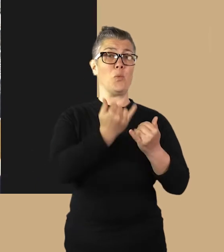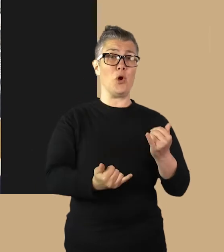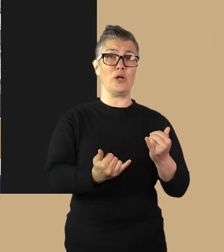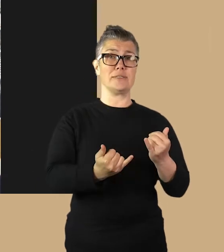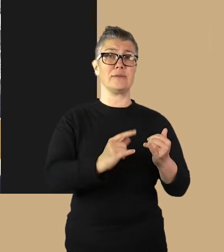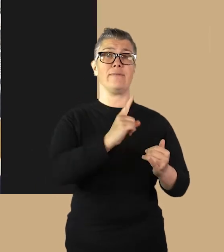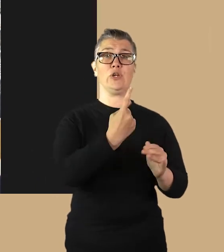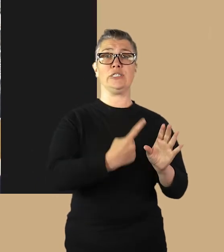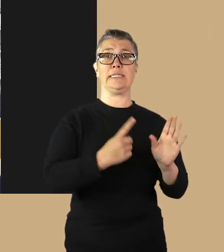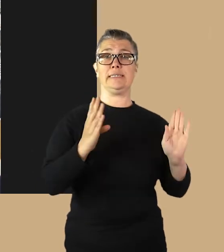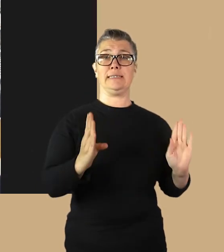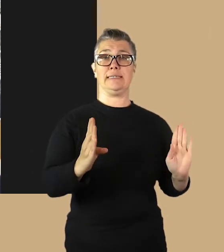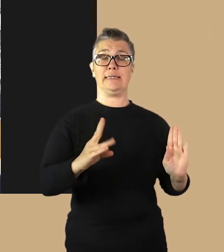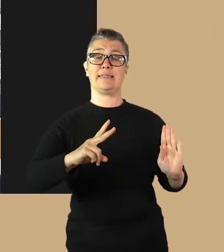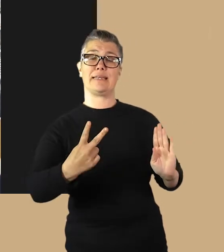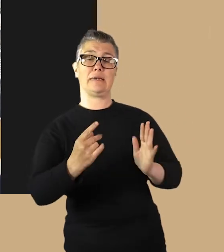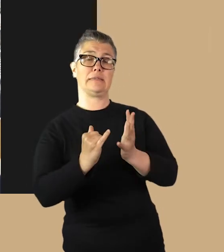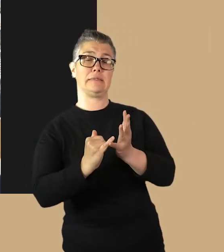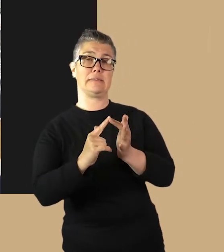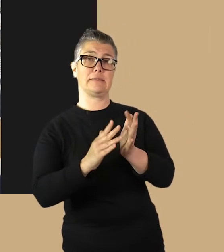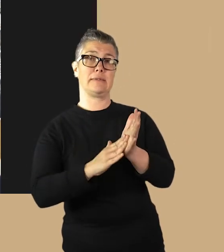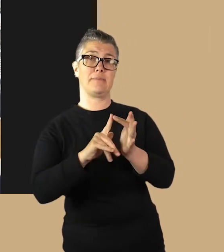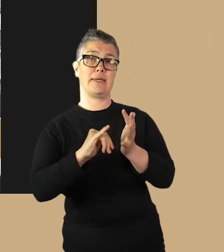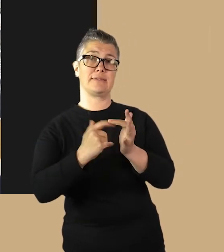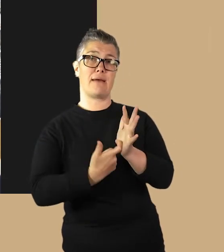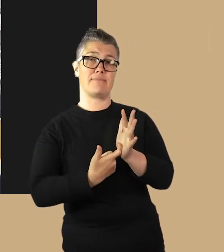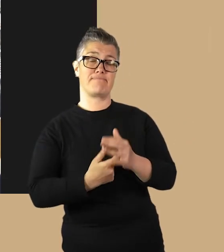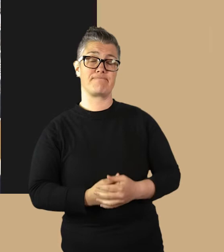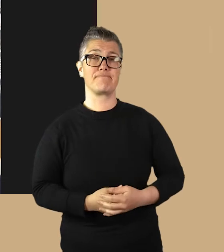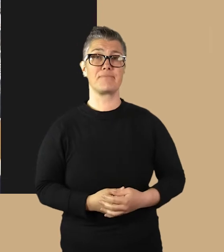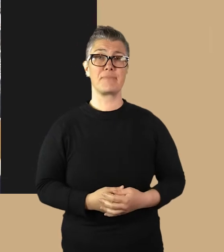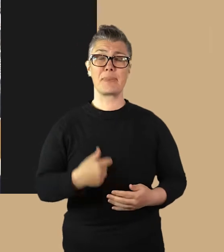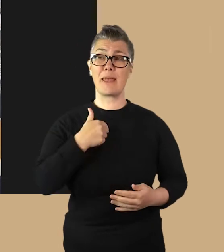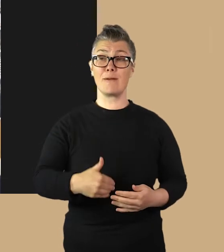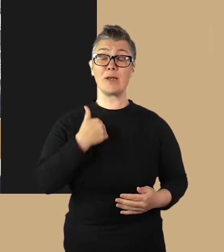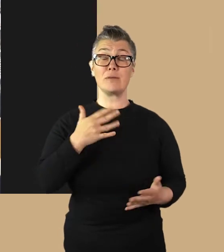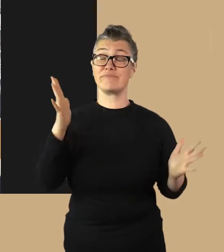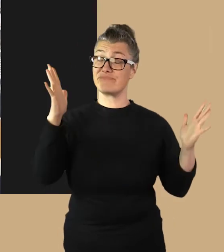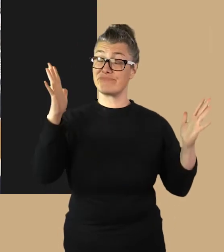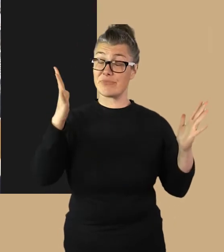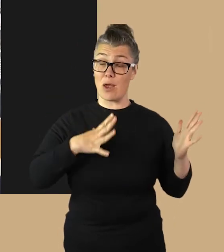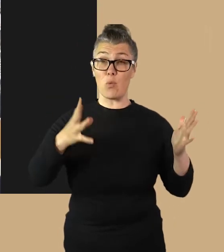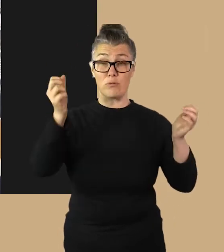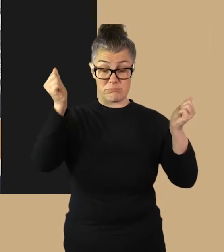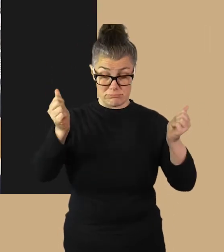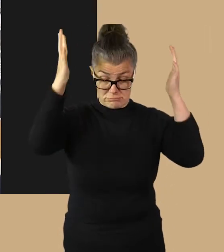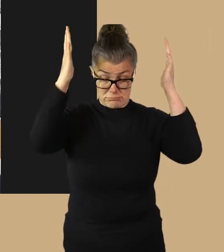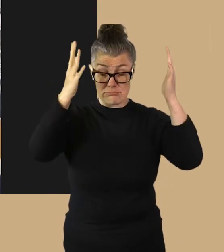especially the second semester. That's when I sort of felt like I wanted to just, give